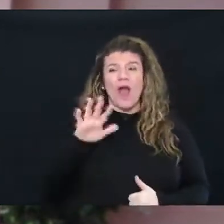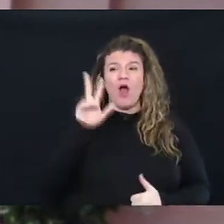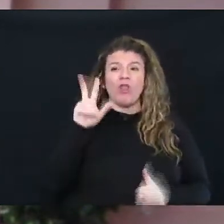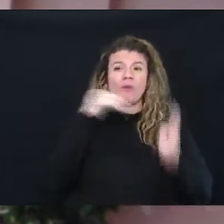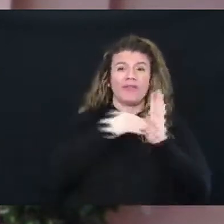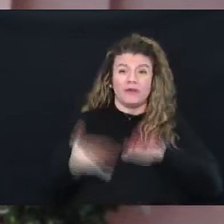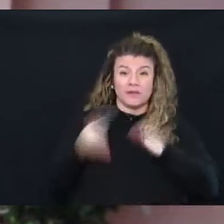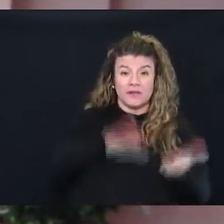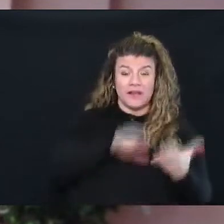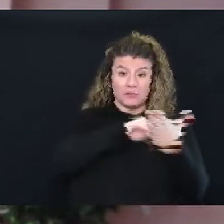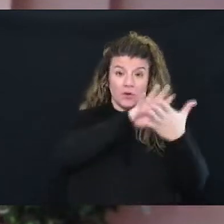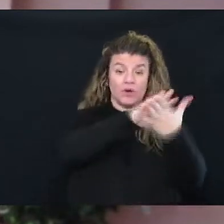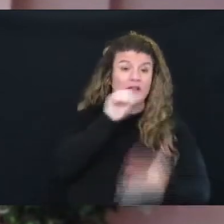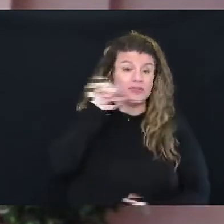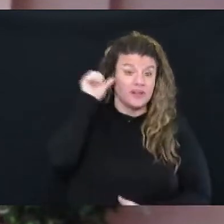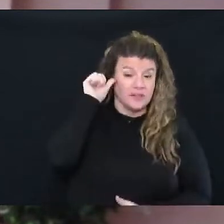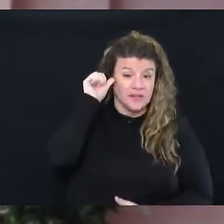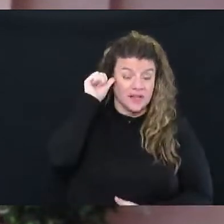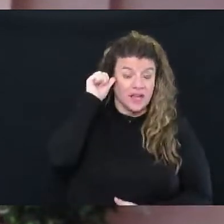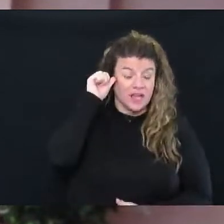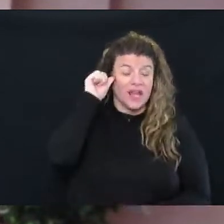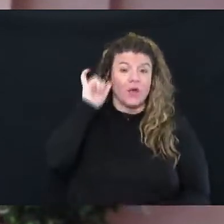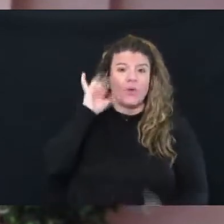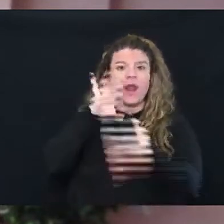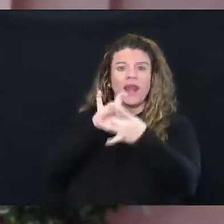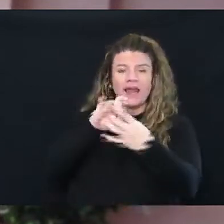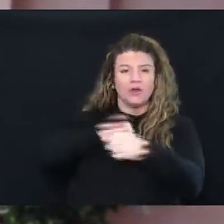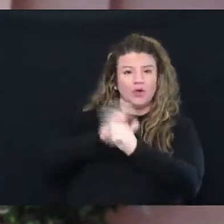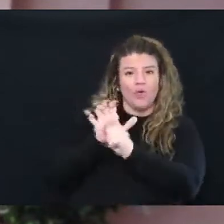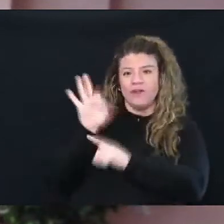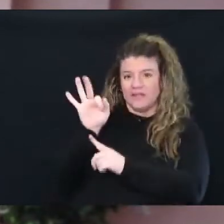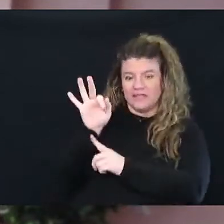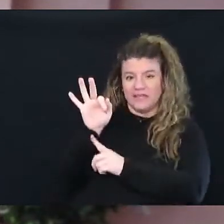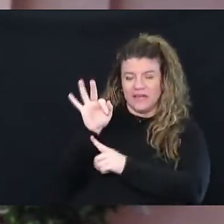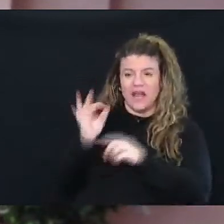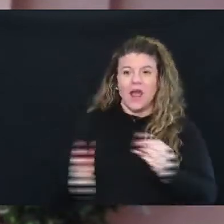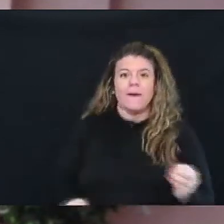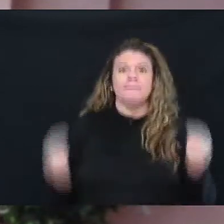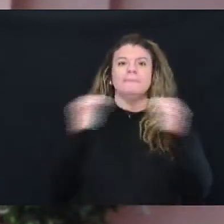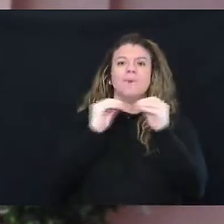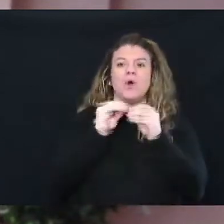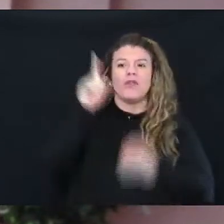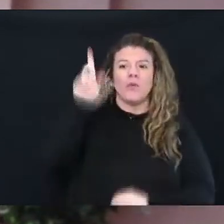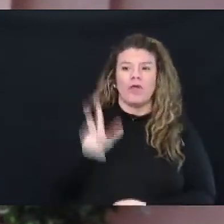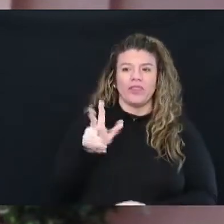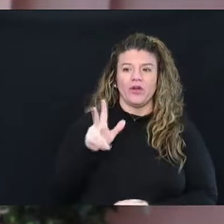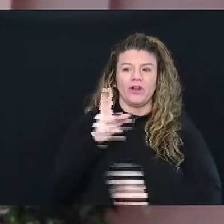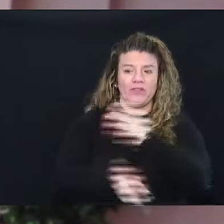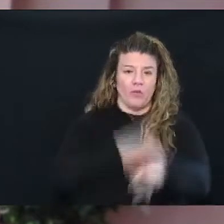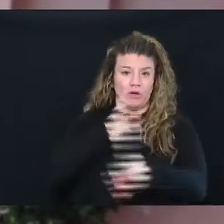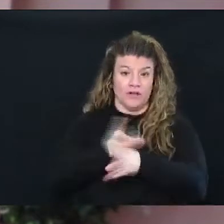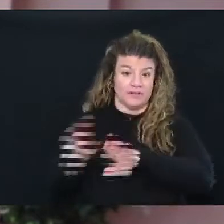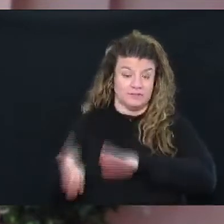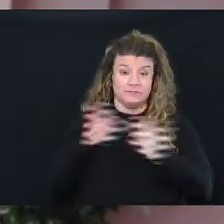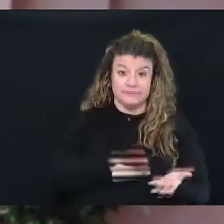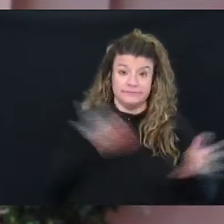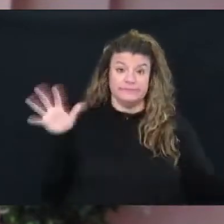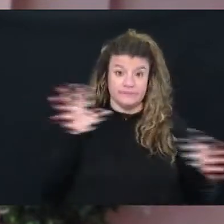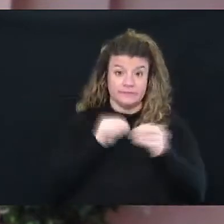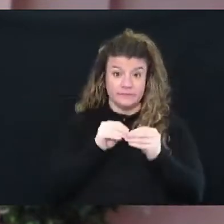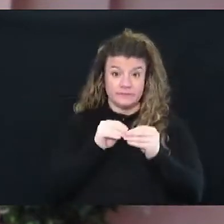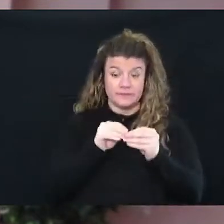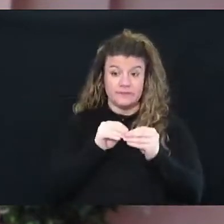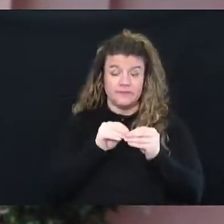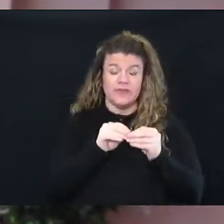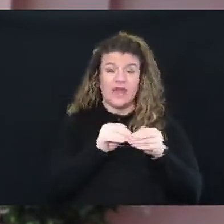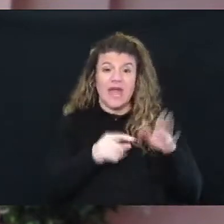deaths recorded yesterday related to COVID-19, more than a third of all the world deaths. A